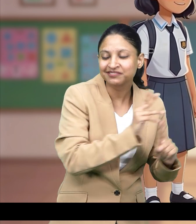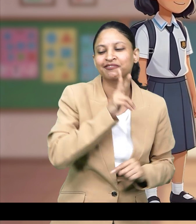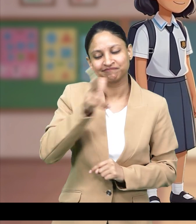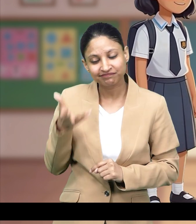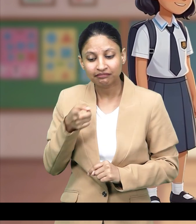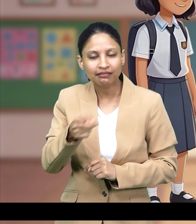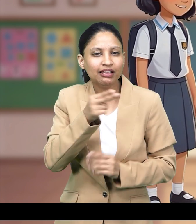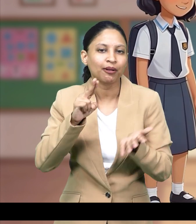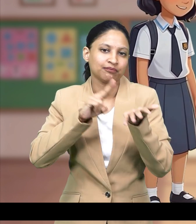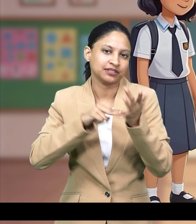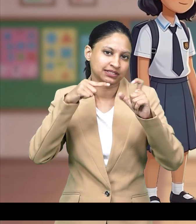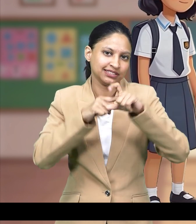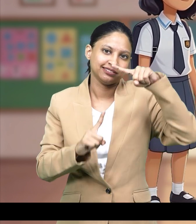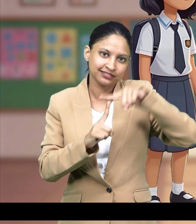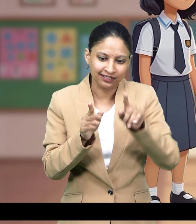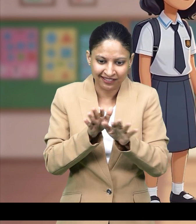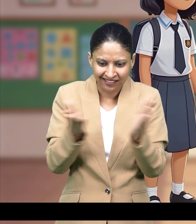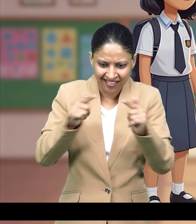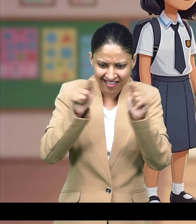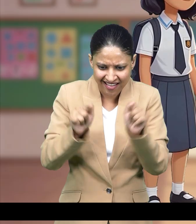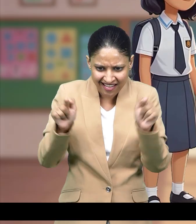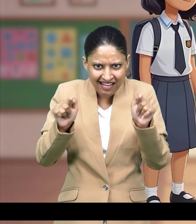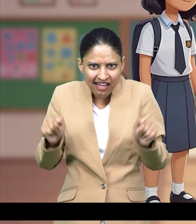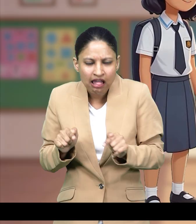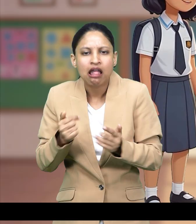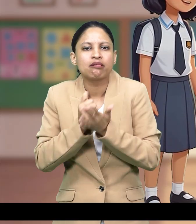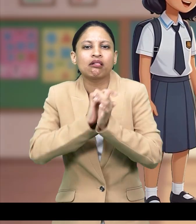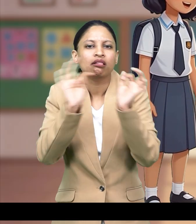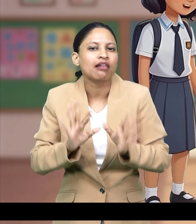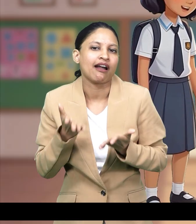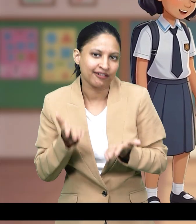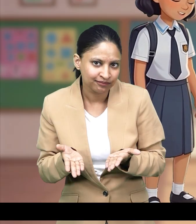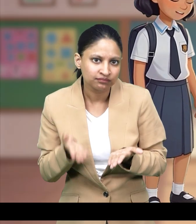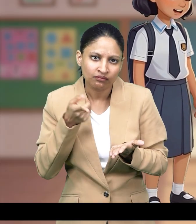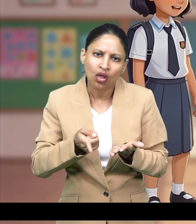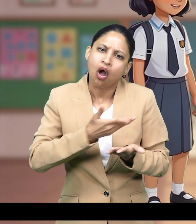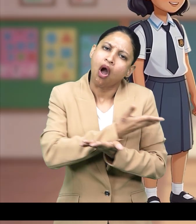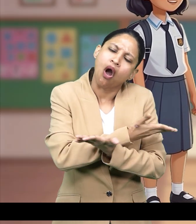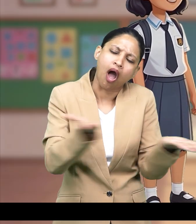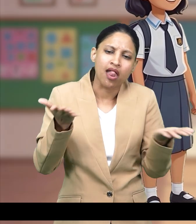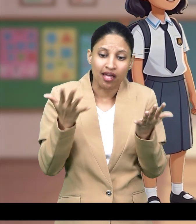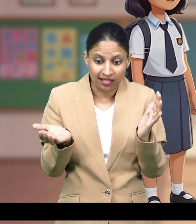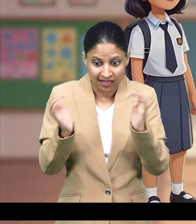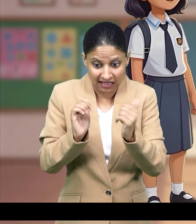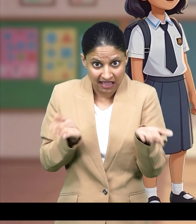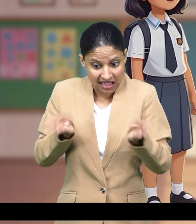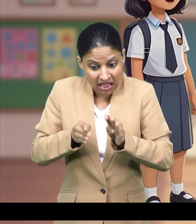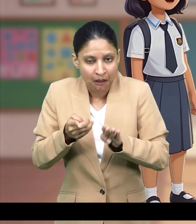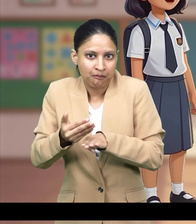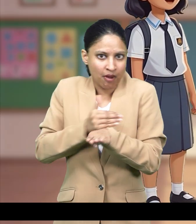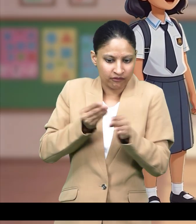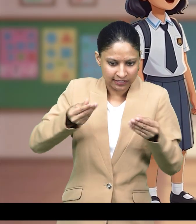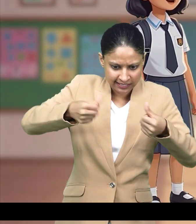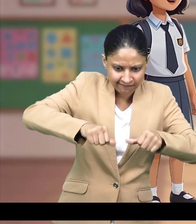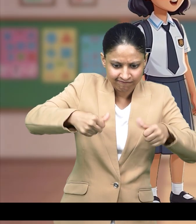Mina said, "That's a net. It shows all the parts before the box is folded."